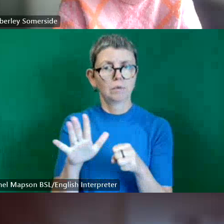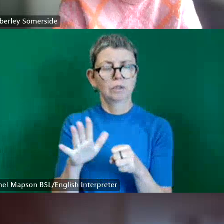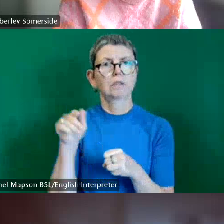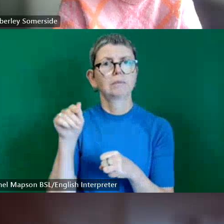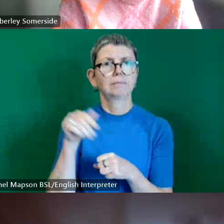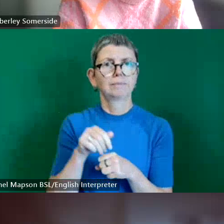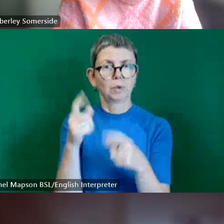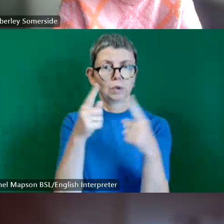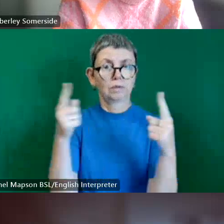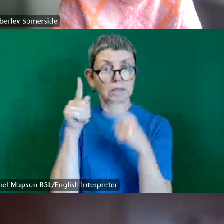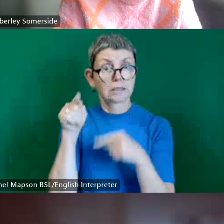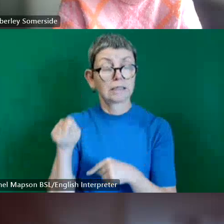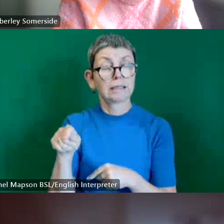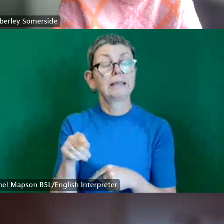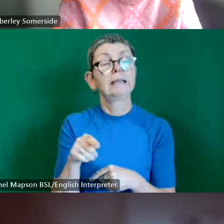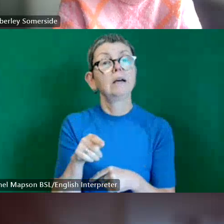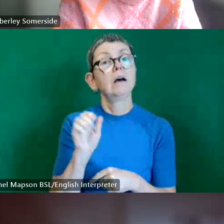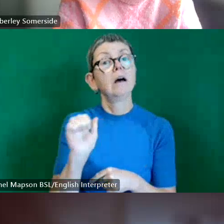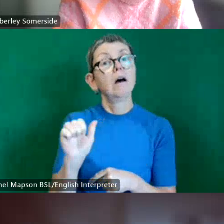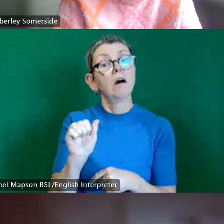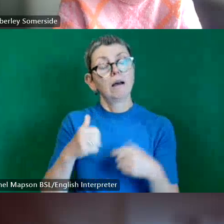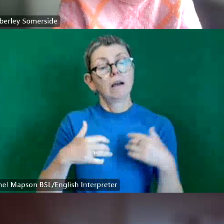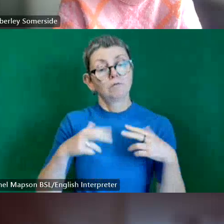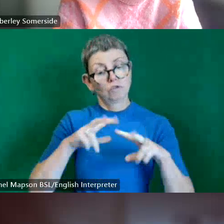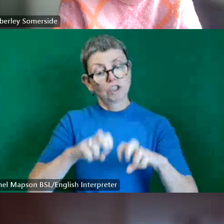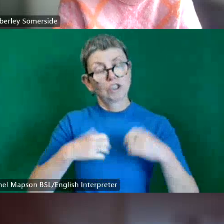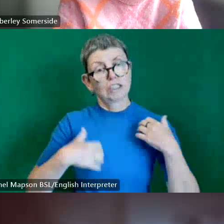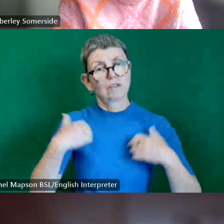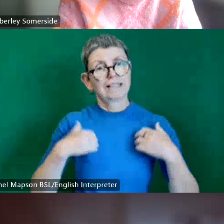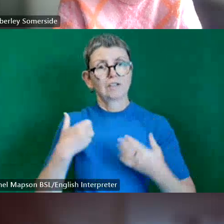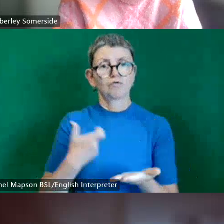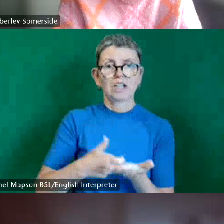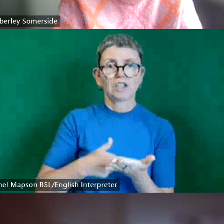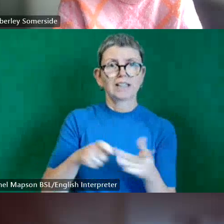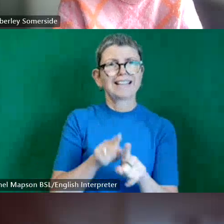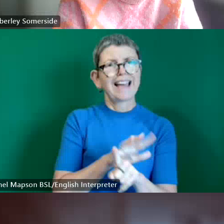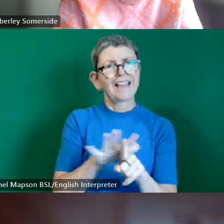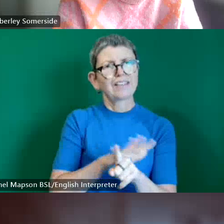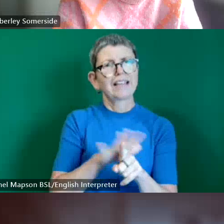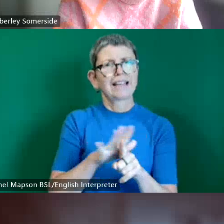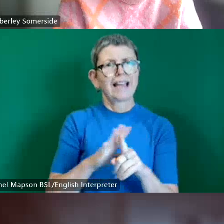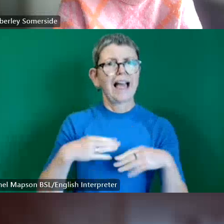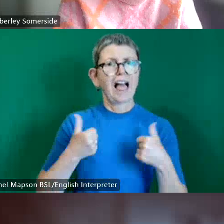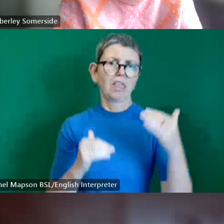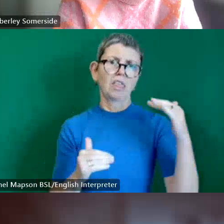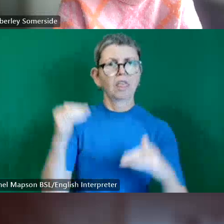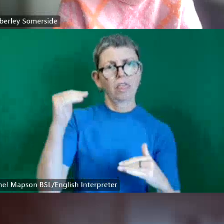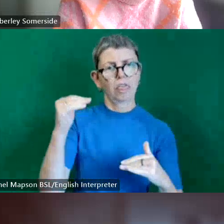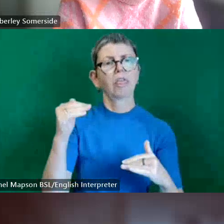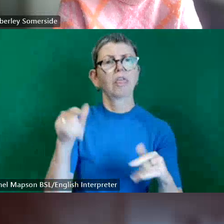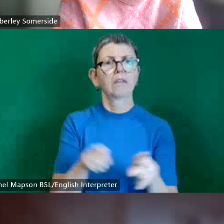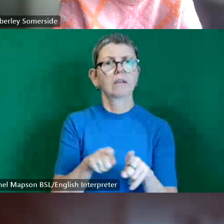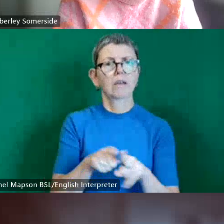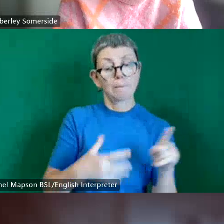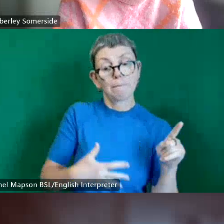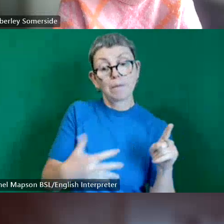research interests include racial and ethnic health disparities, maternal health, and Black family